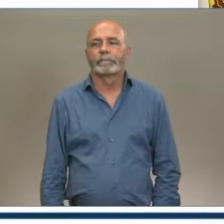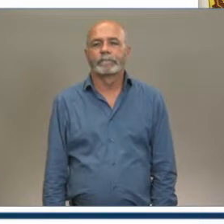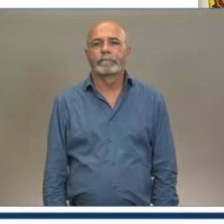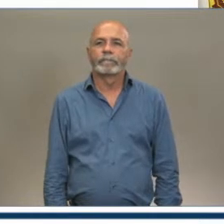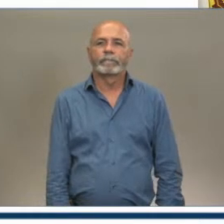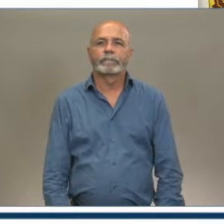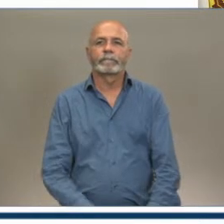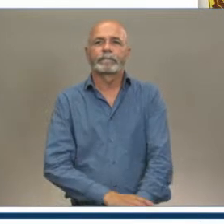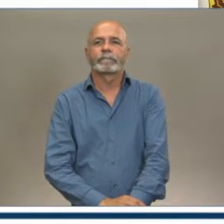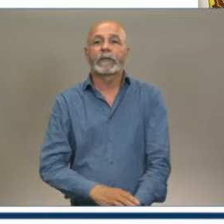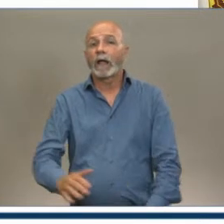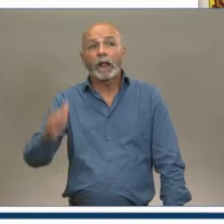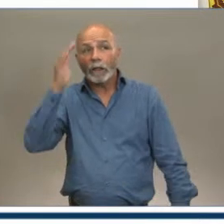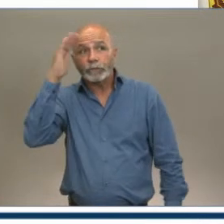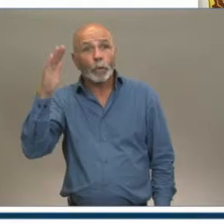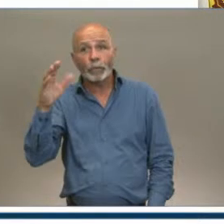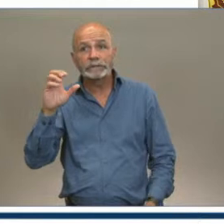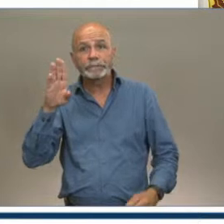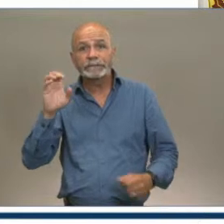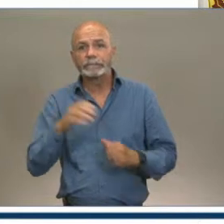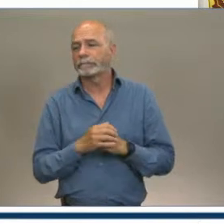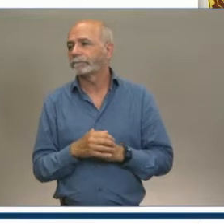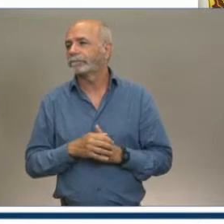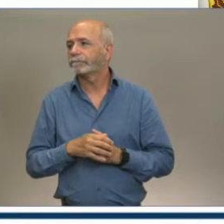Preston, are you there?